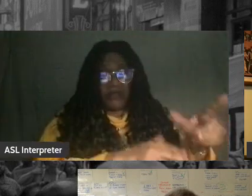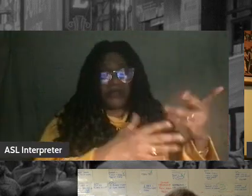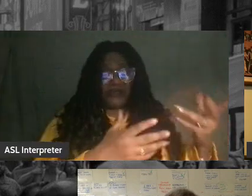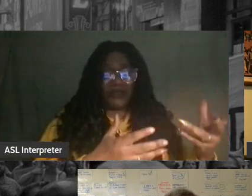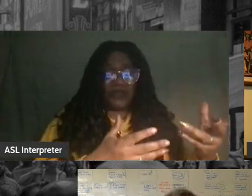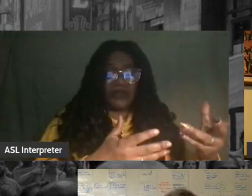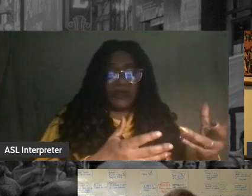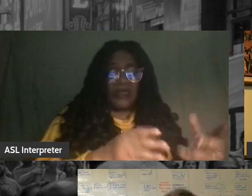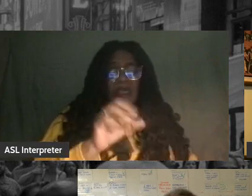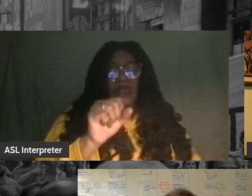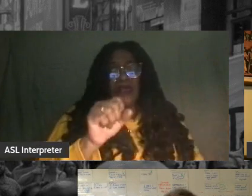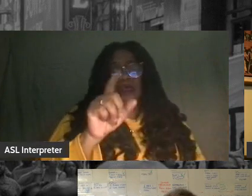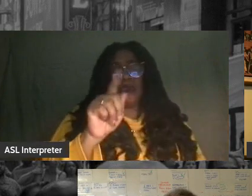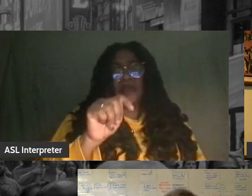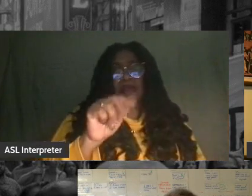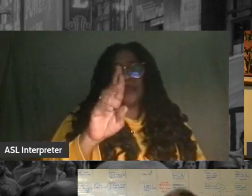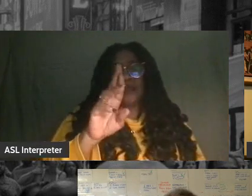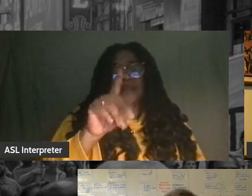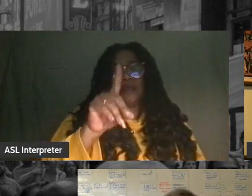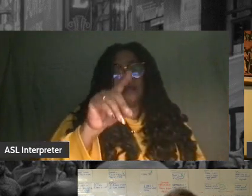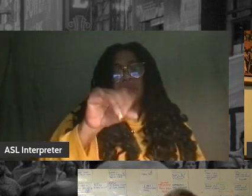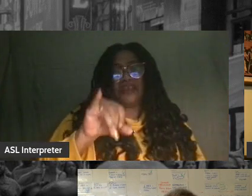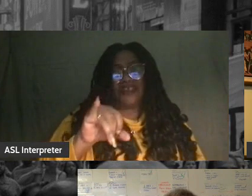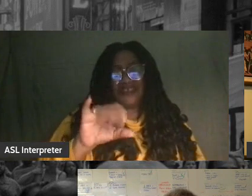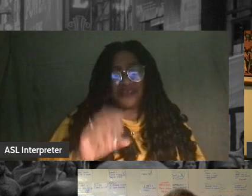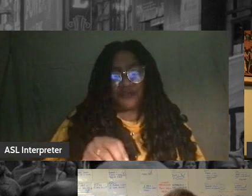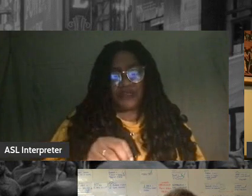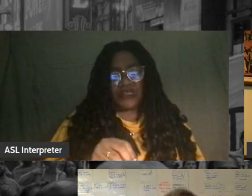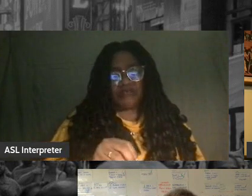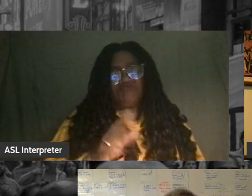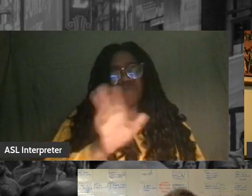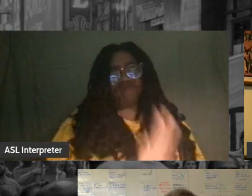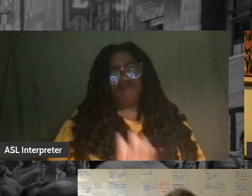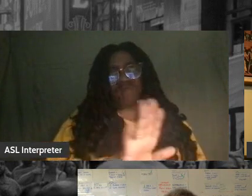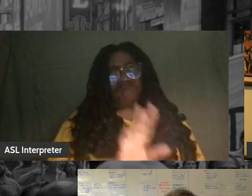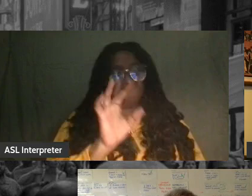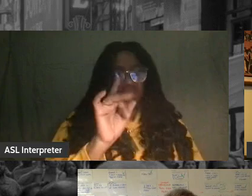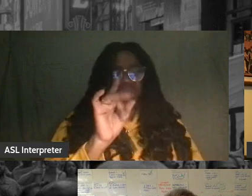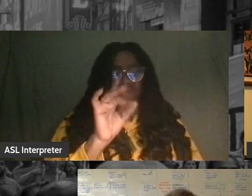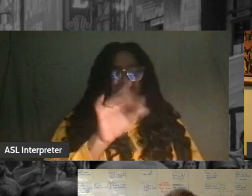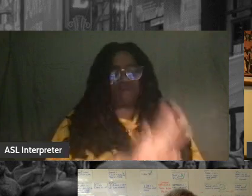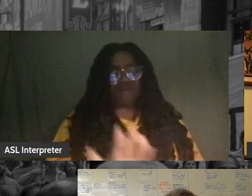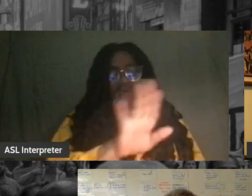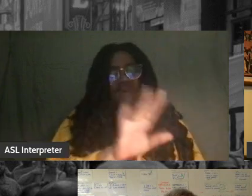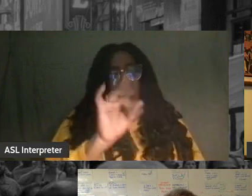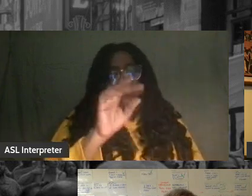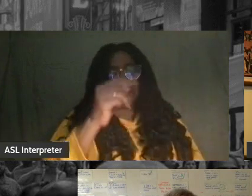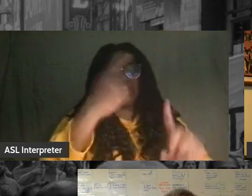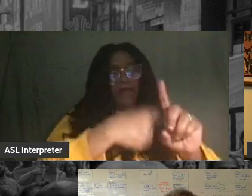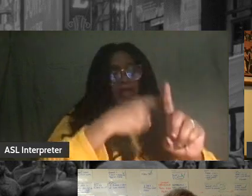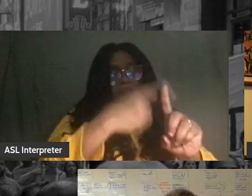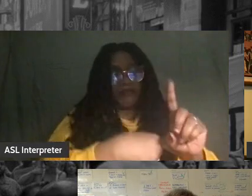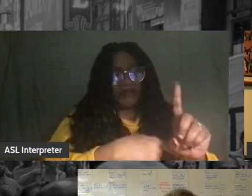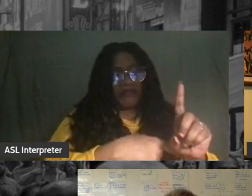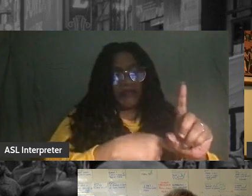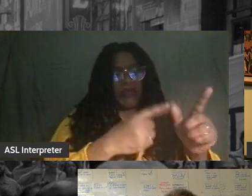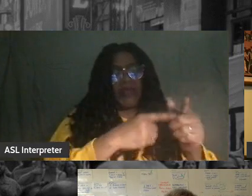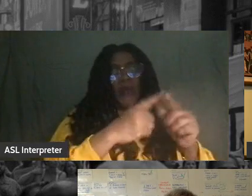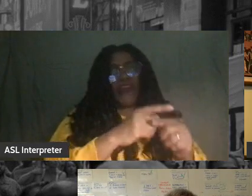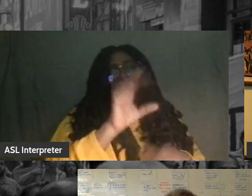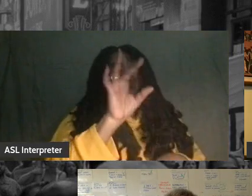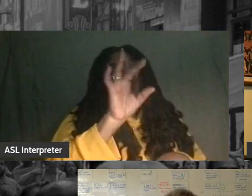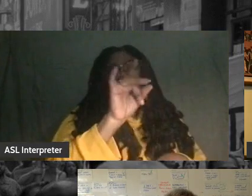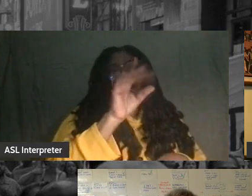the studio kind of standard for an option agreement is 18 months. And then with an 18 month